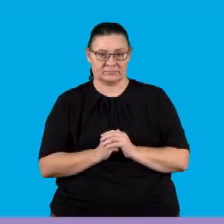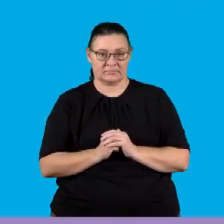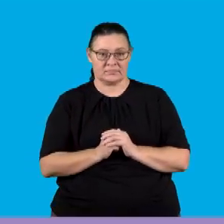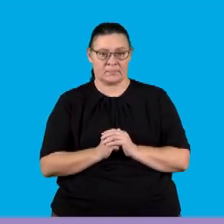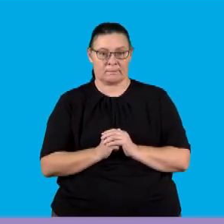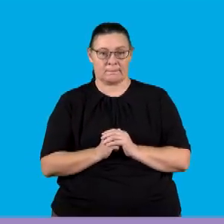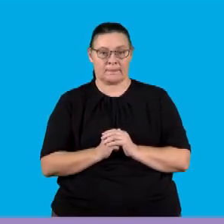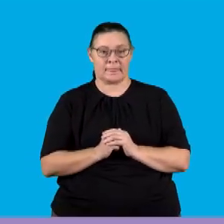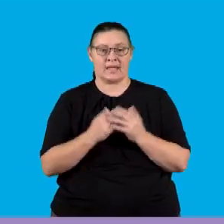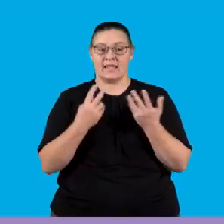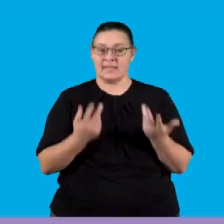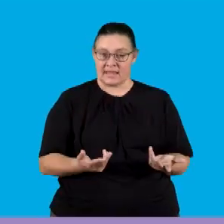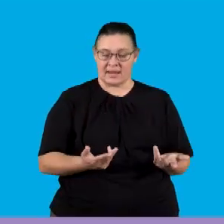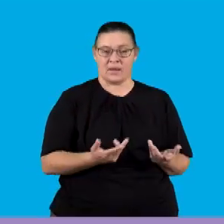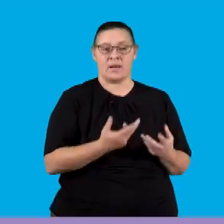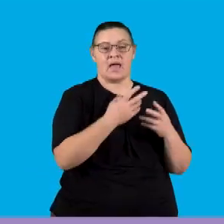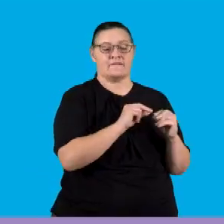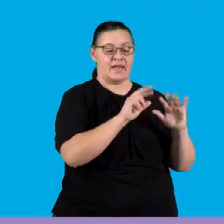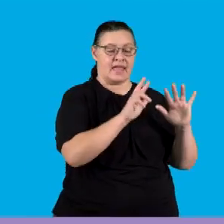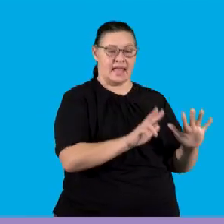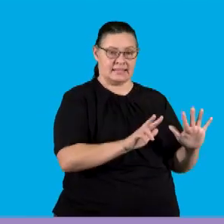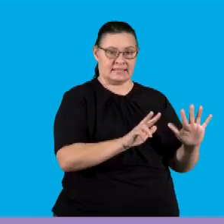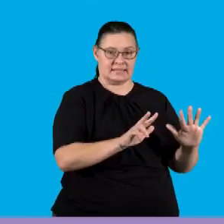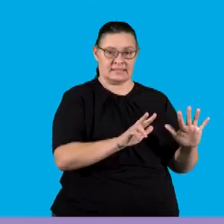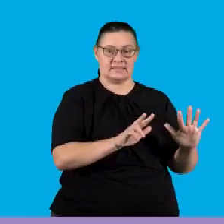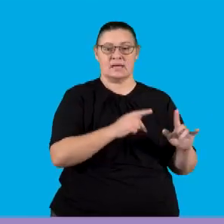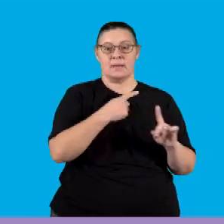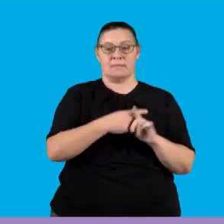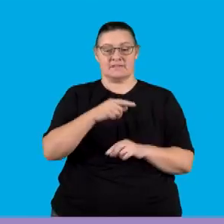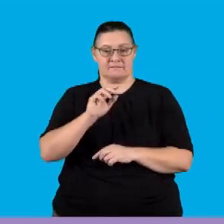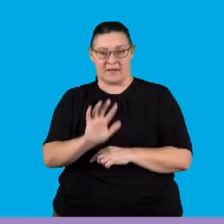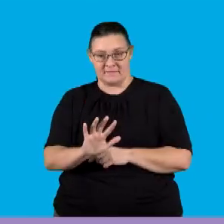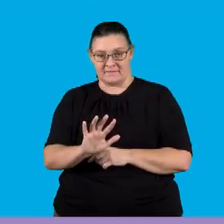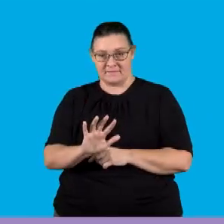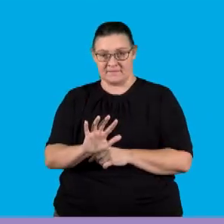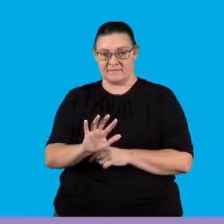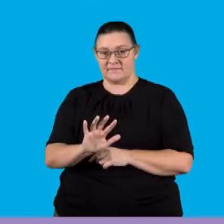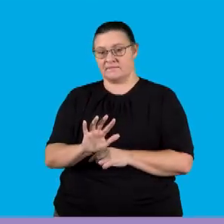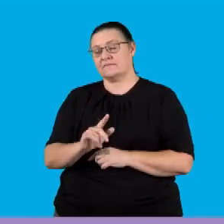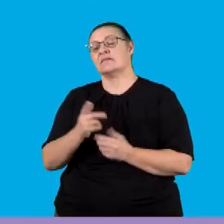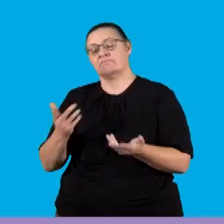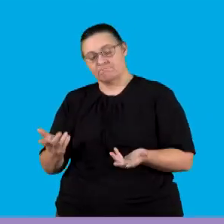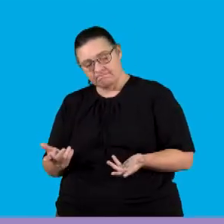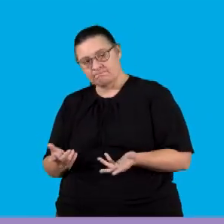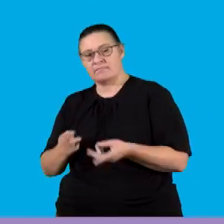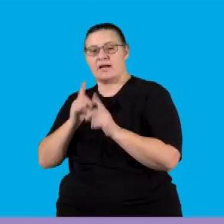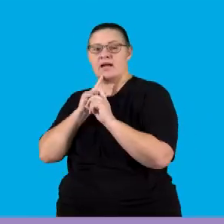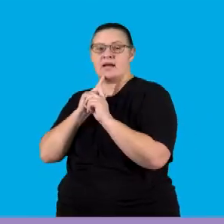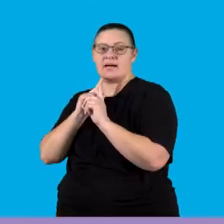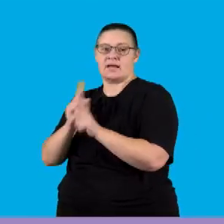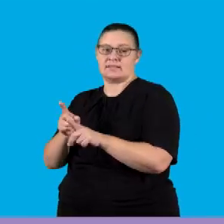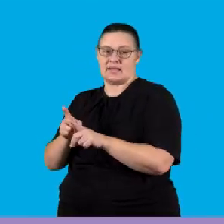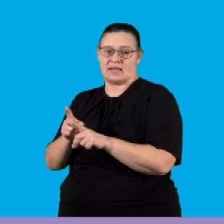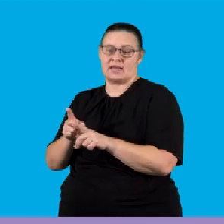you are correct. It is a 10. Then we have an 8 plus 5.